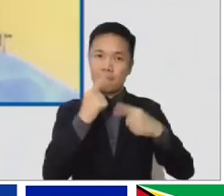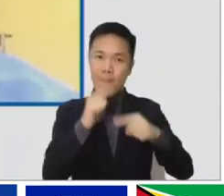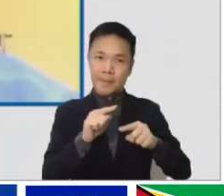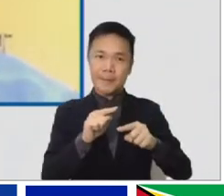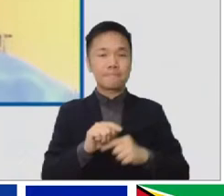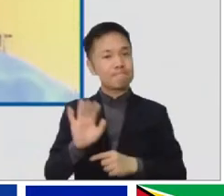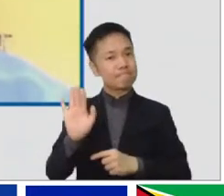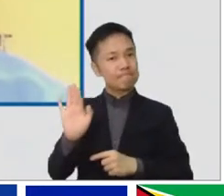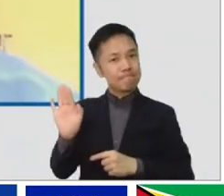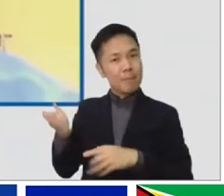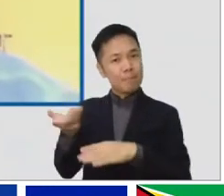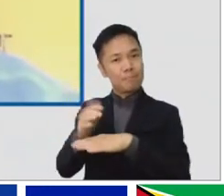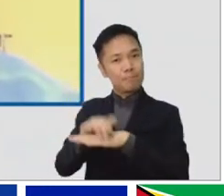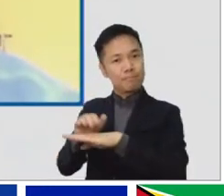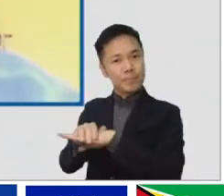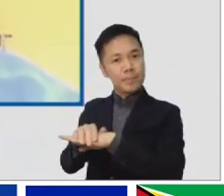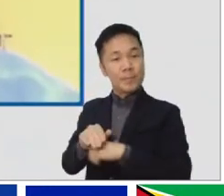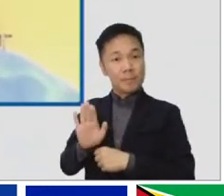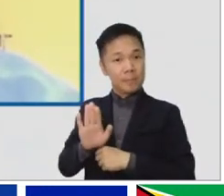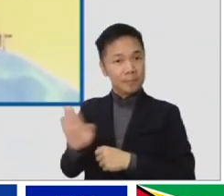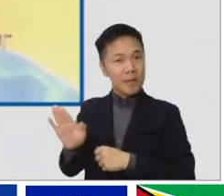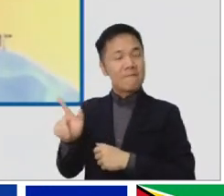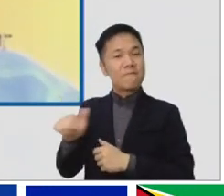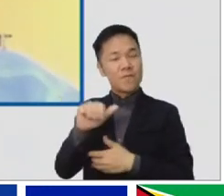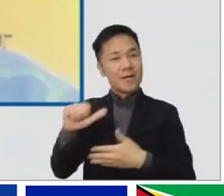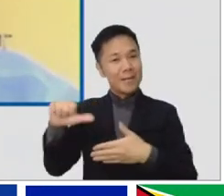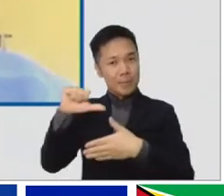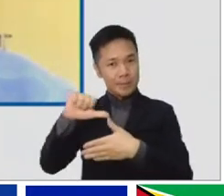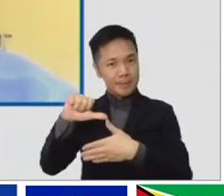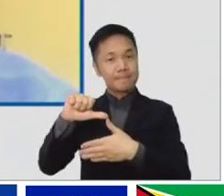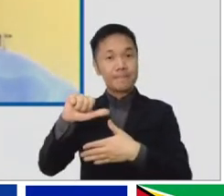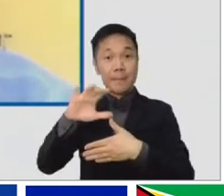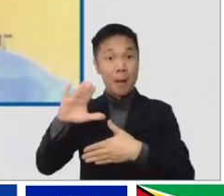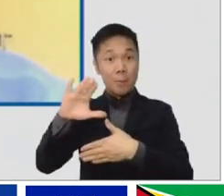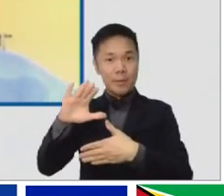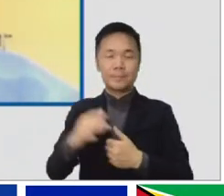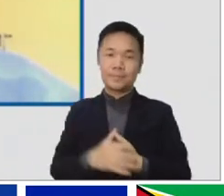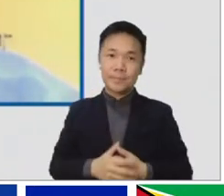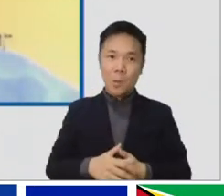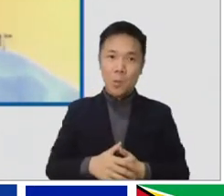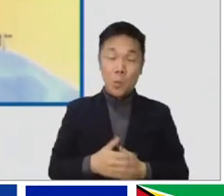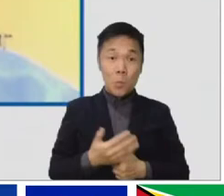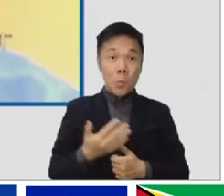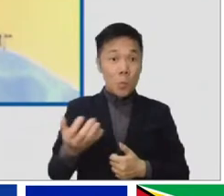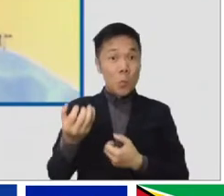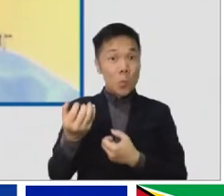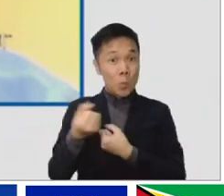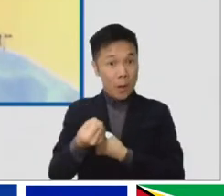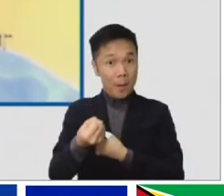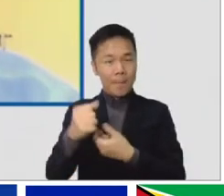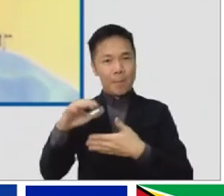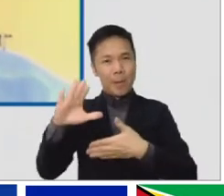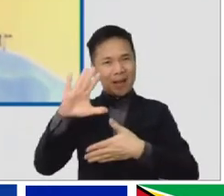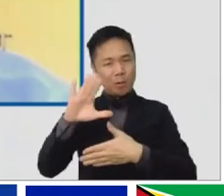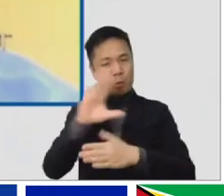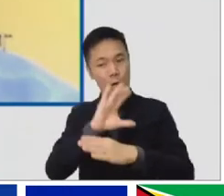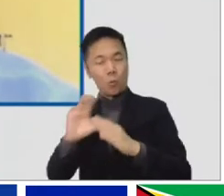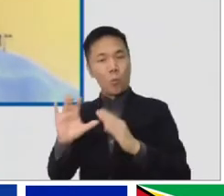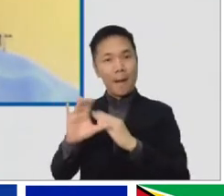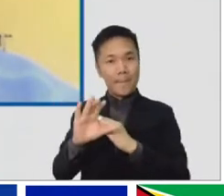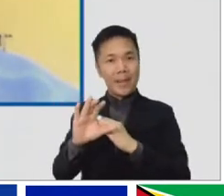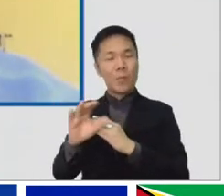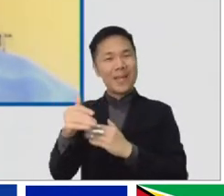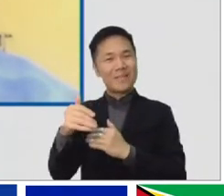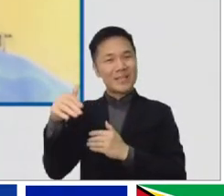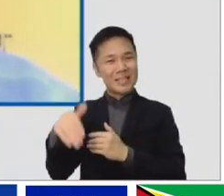in Latin America and the Caribbean. We have good representation from Latin America and the Caribbean, from the South, from Central America,